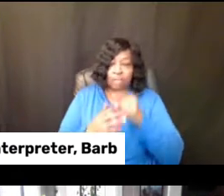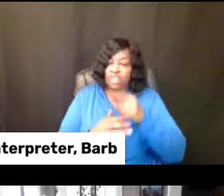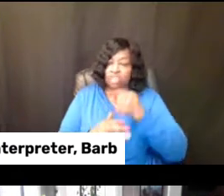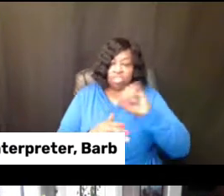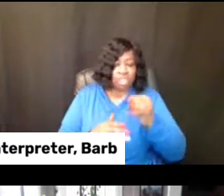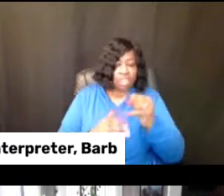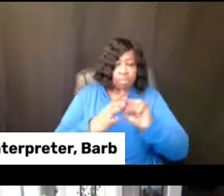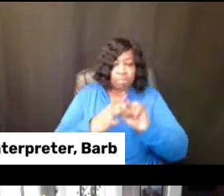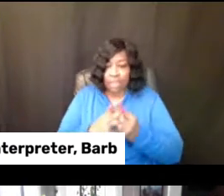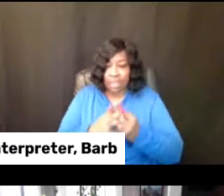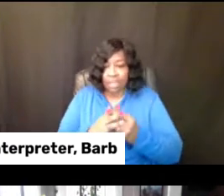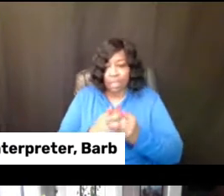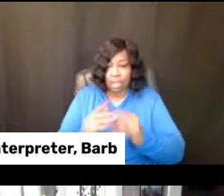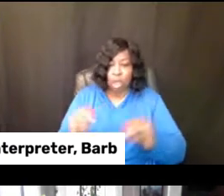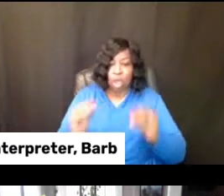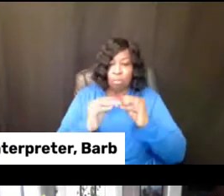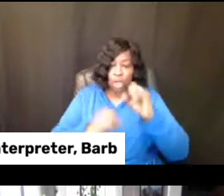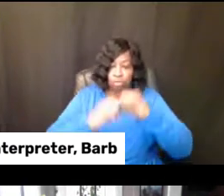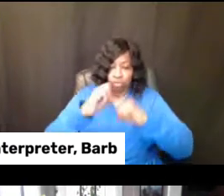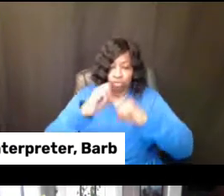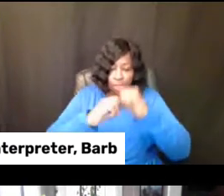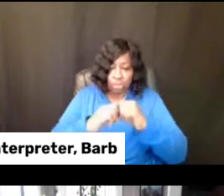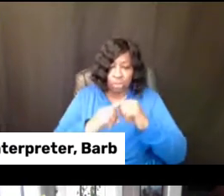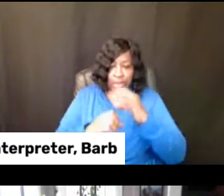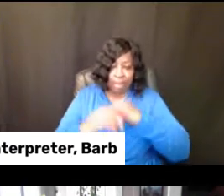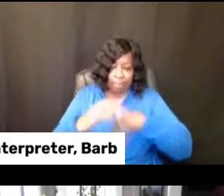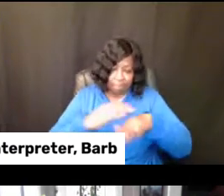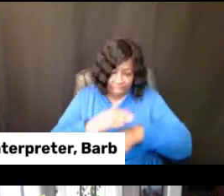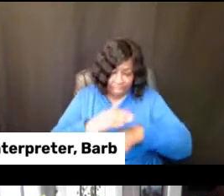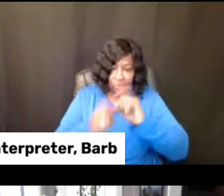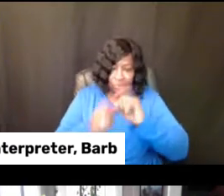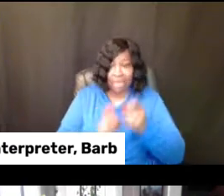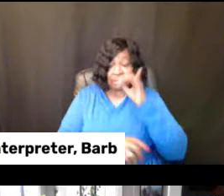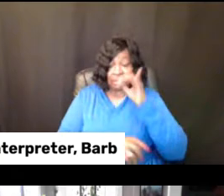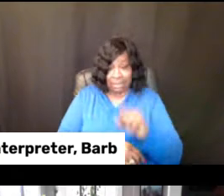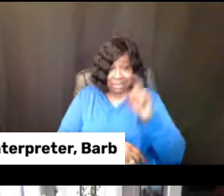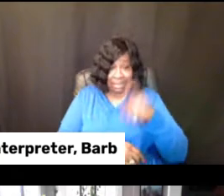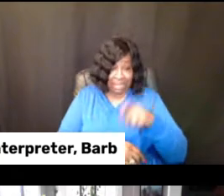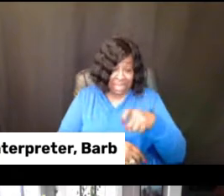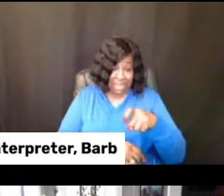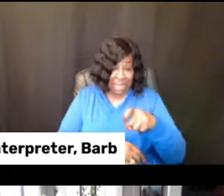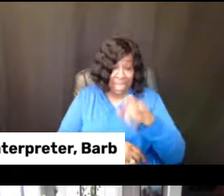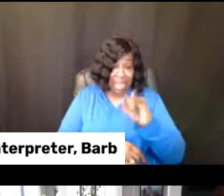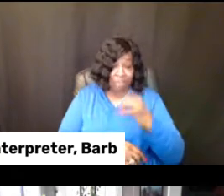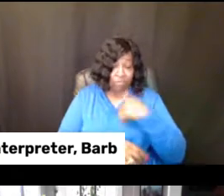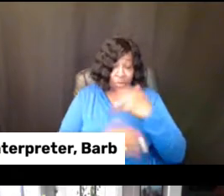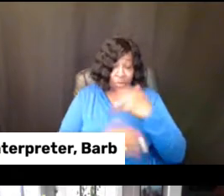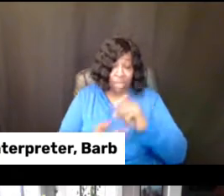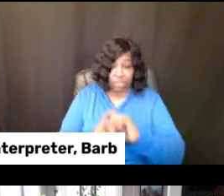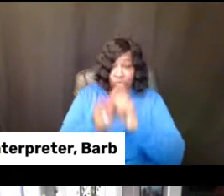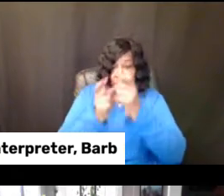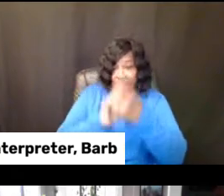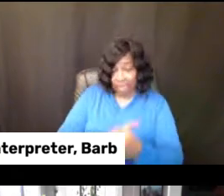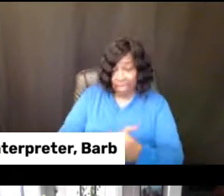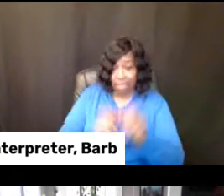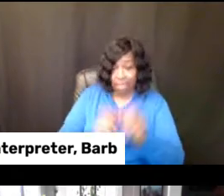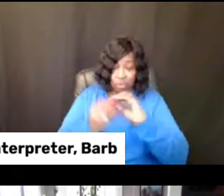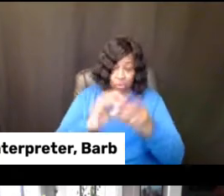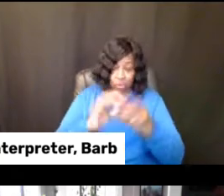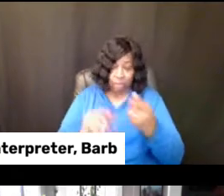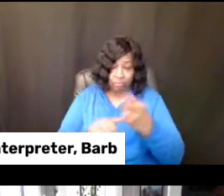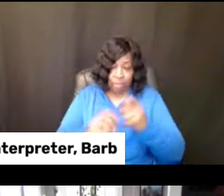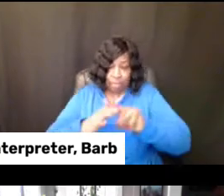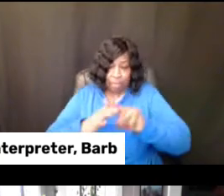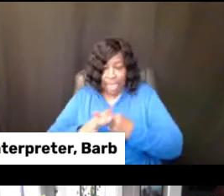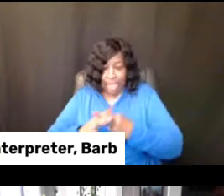right? More structural and fundamental change is needed if we want to shift the narrative from those beginnings of